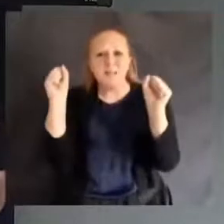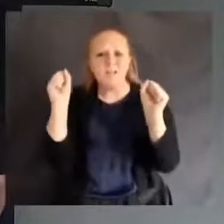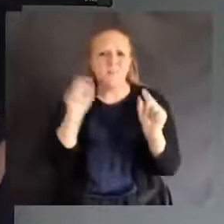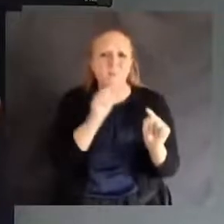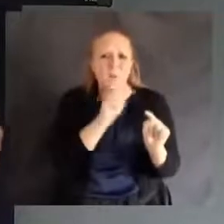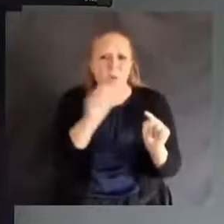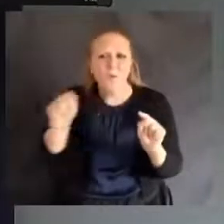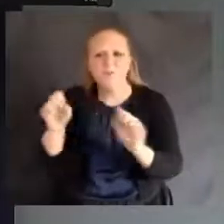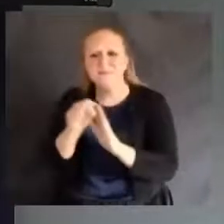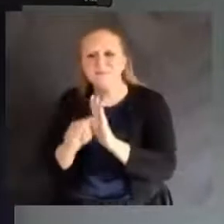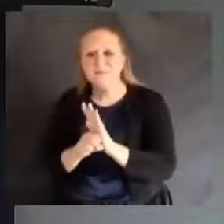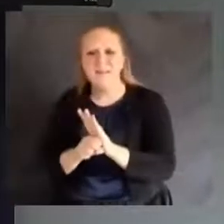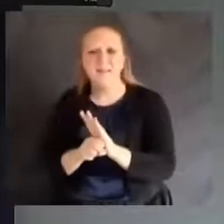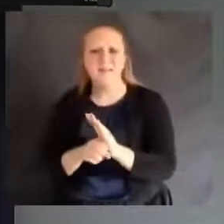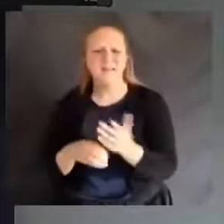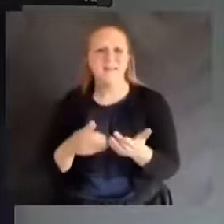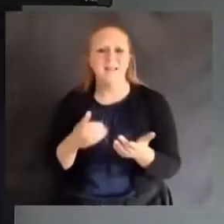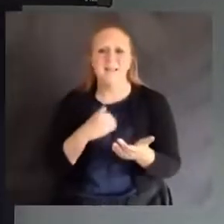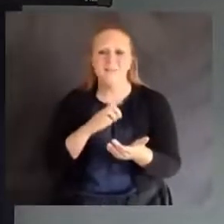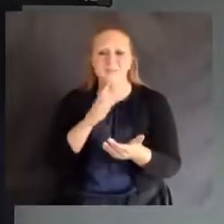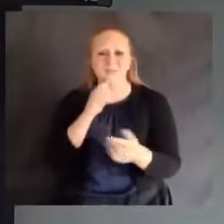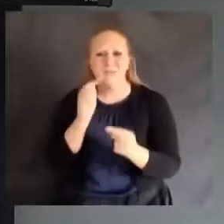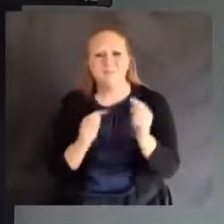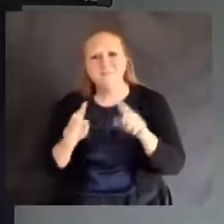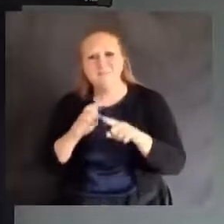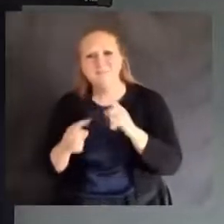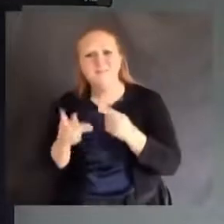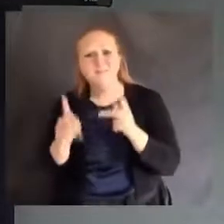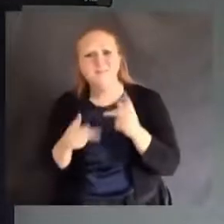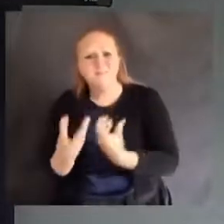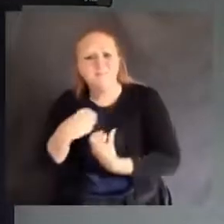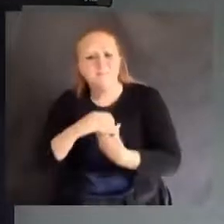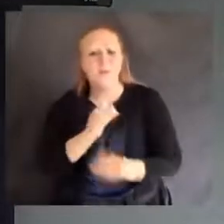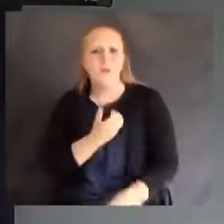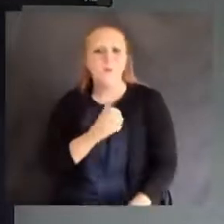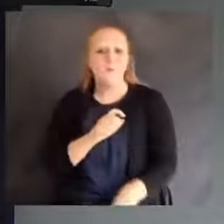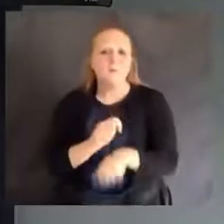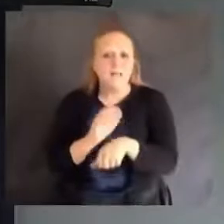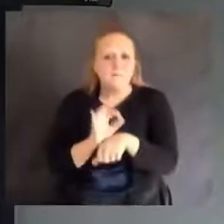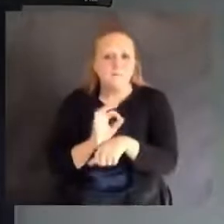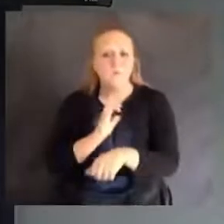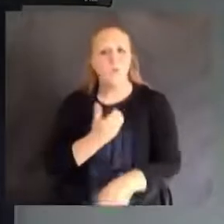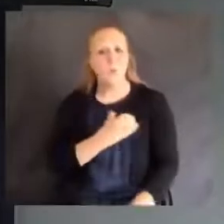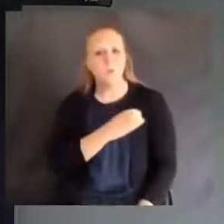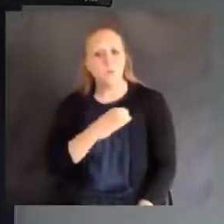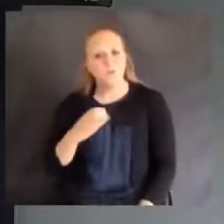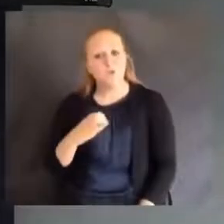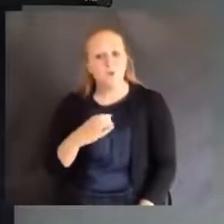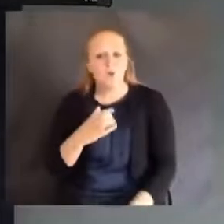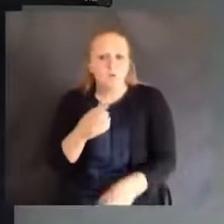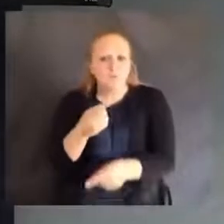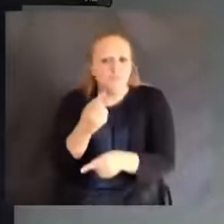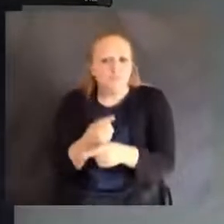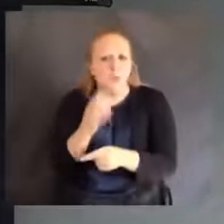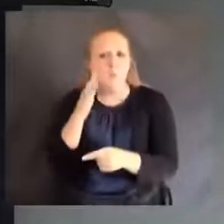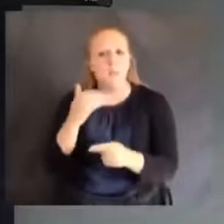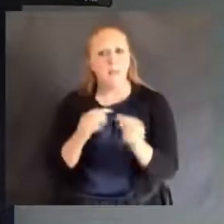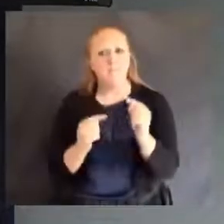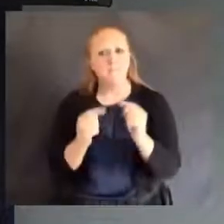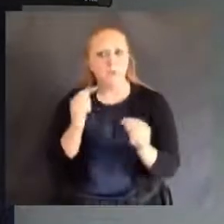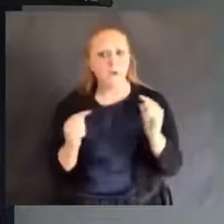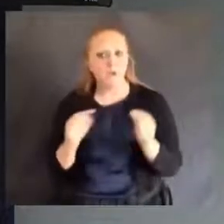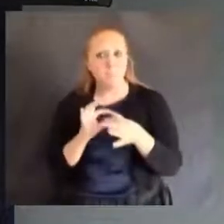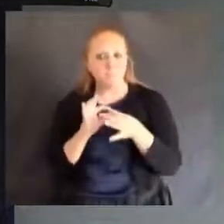education department commissioner on our task force and our commission. So we've been working with all the districts. So there's going to be variations based on the location,